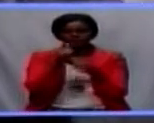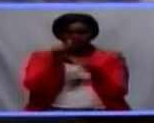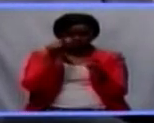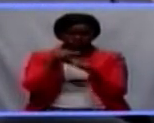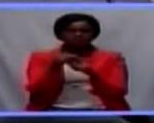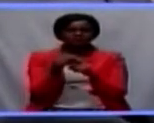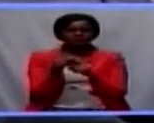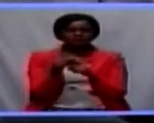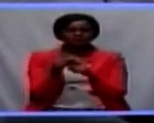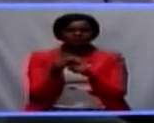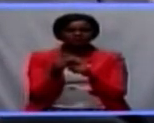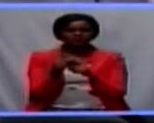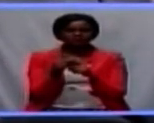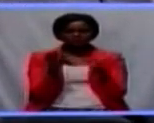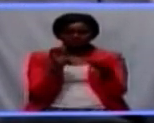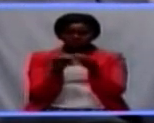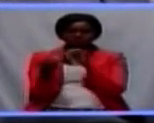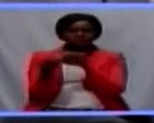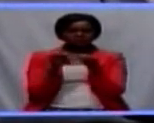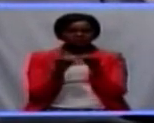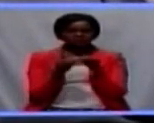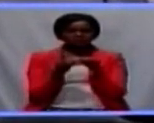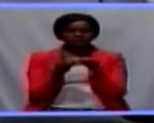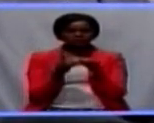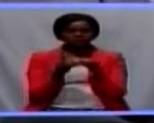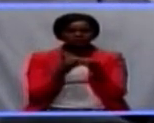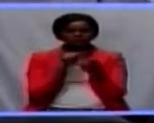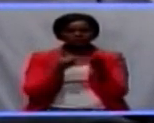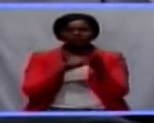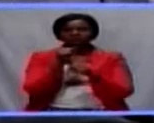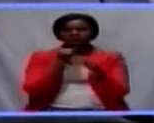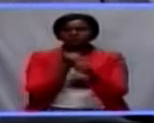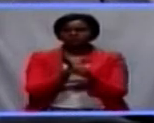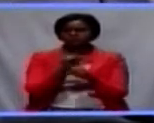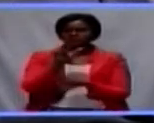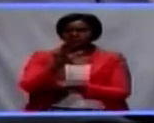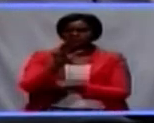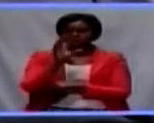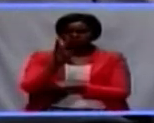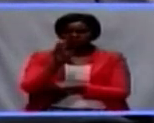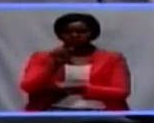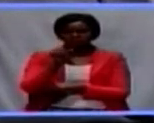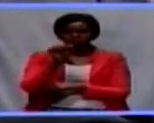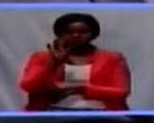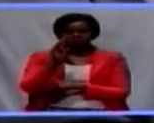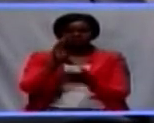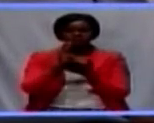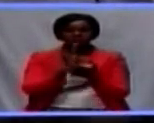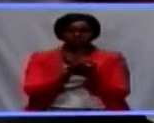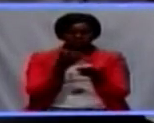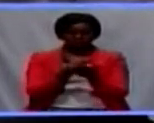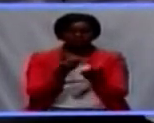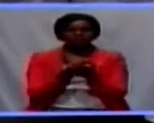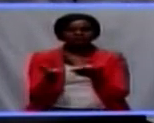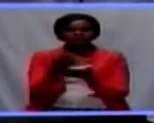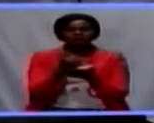just mentioning numbers there. Our target this year is actually 36.7 billion, okay, tax revenue.